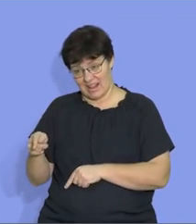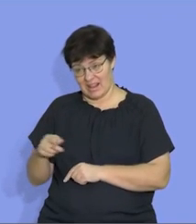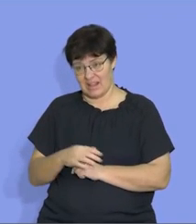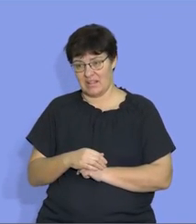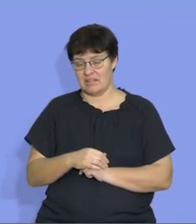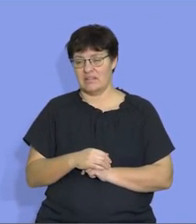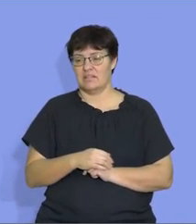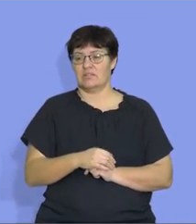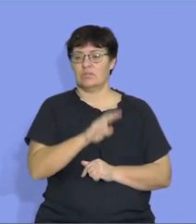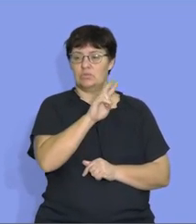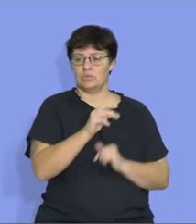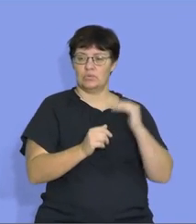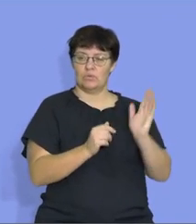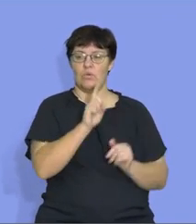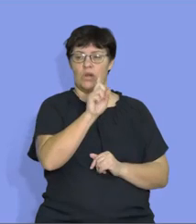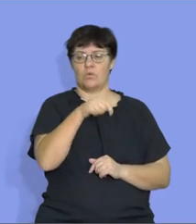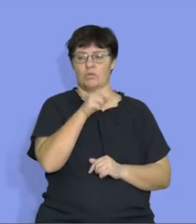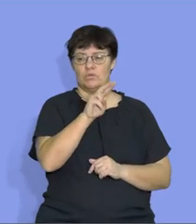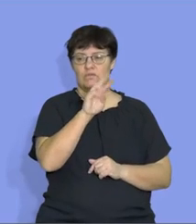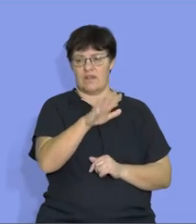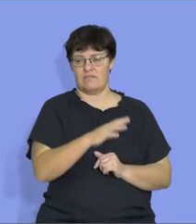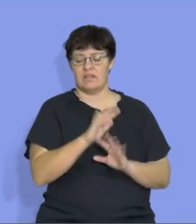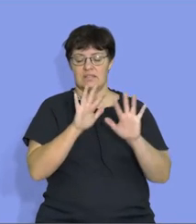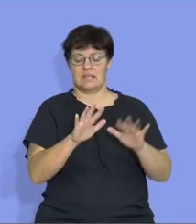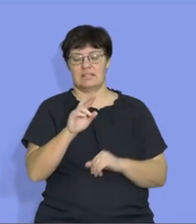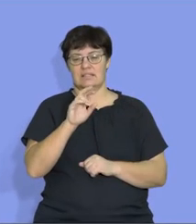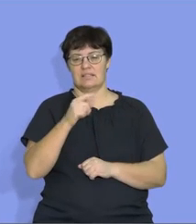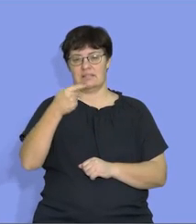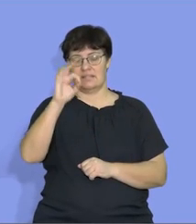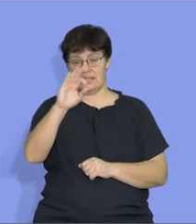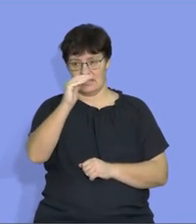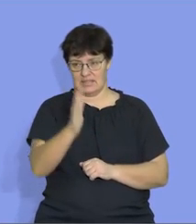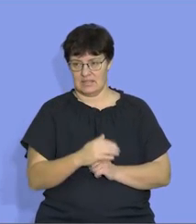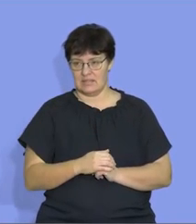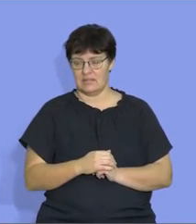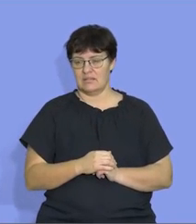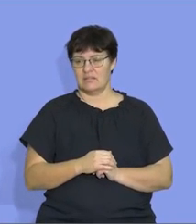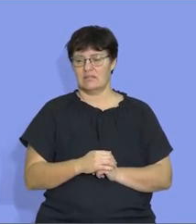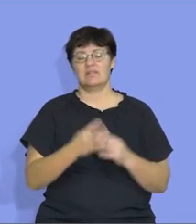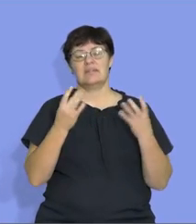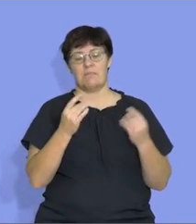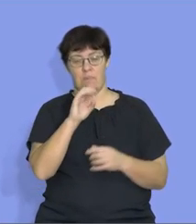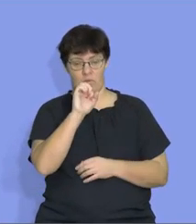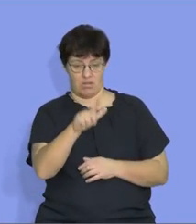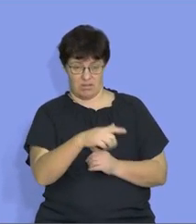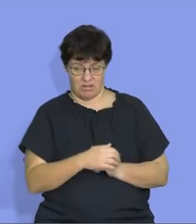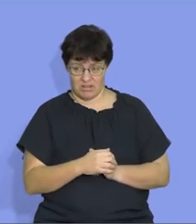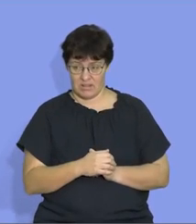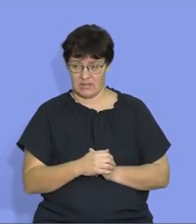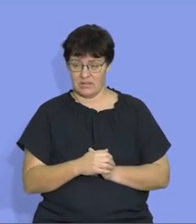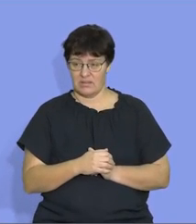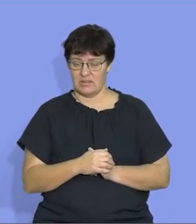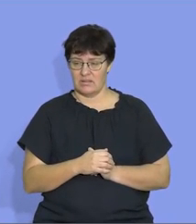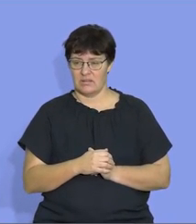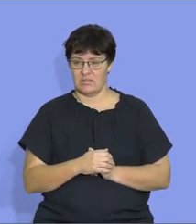hydroxide, which is 1.25 times 10 exponent minus 3. Okay, so this is the number of moles. Okay, now we are